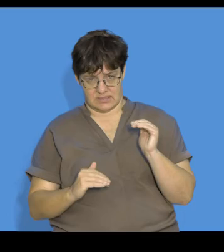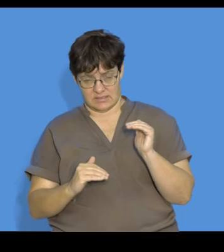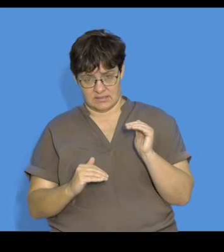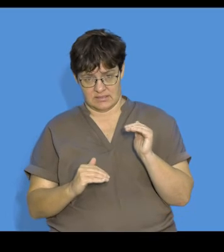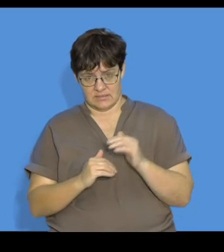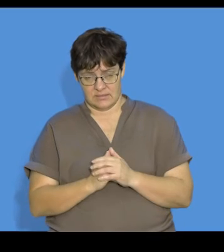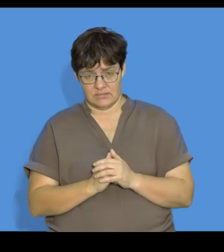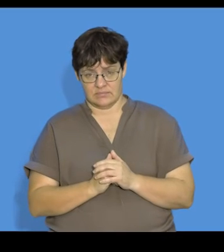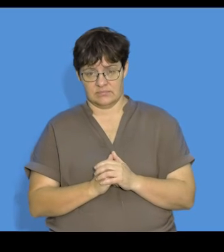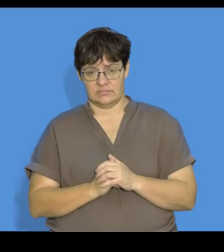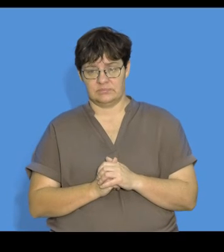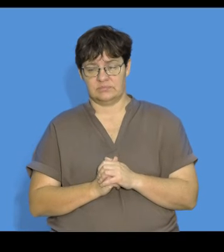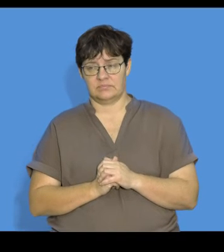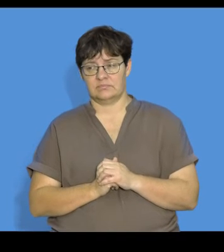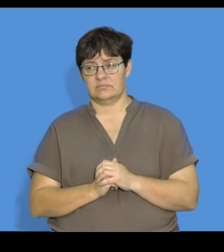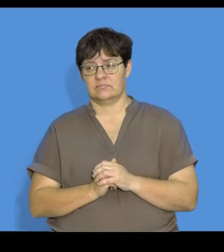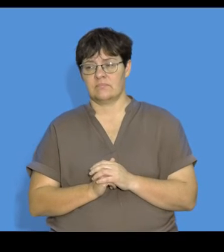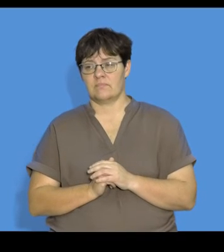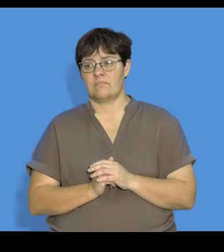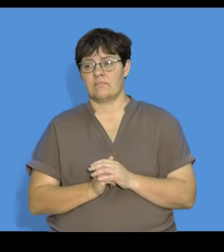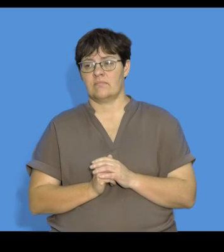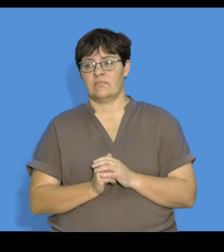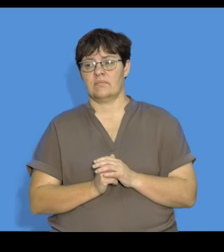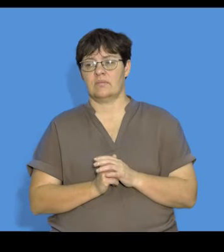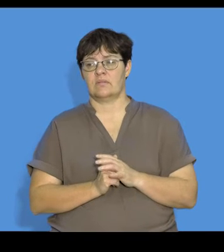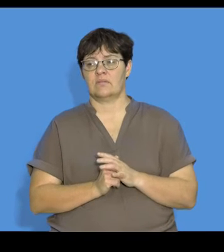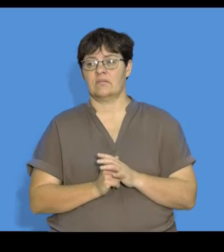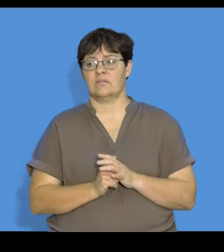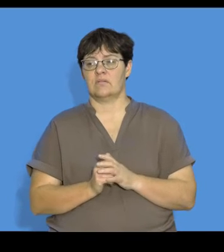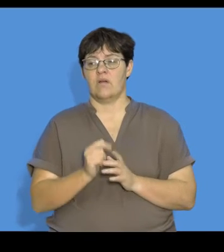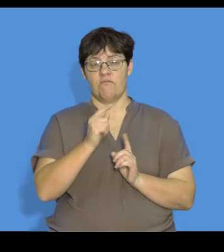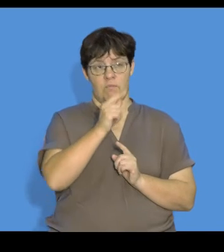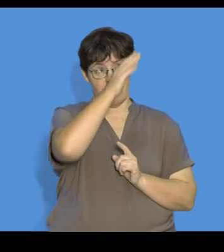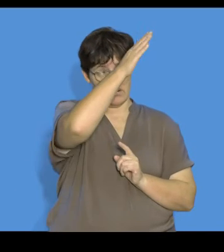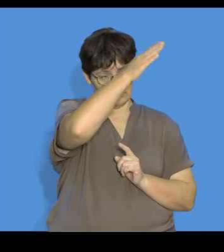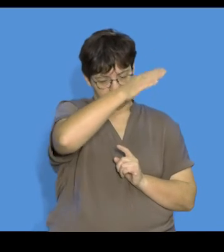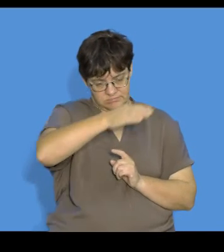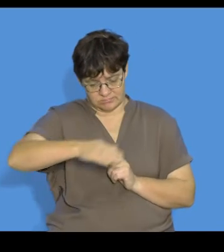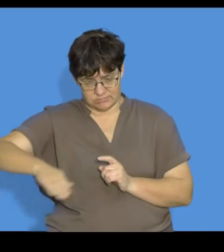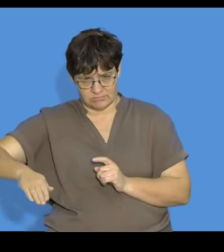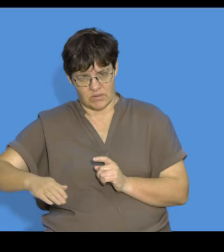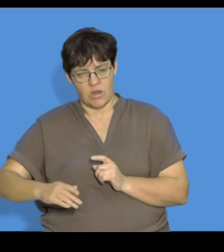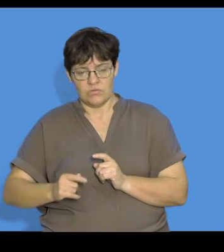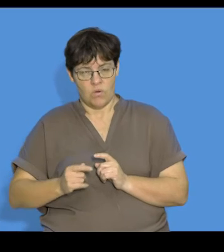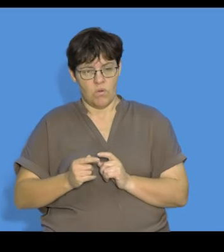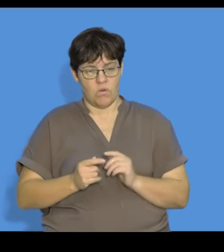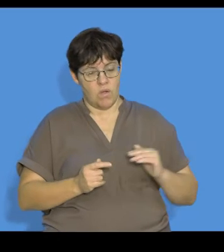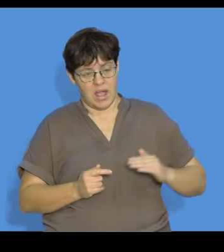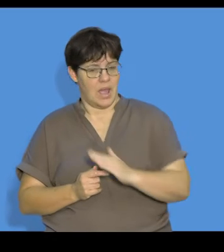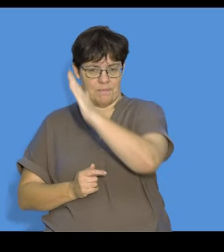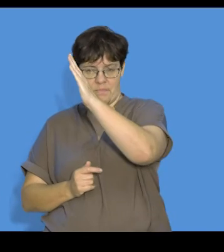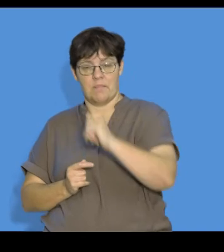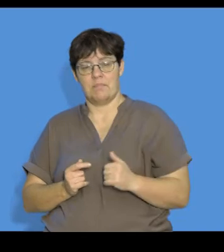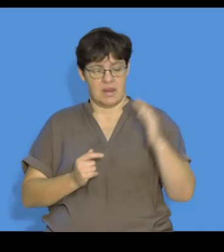right? Decreasing, remember, I just showed you now, that this will mean the graph is going down from